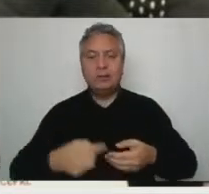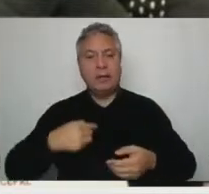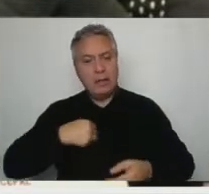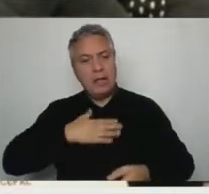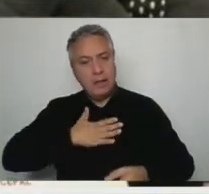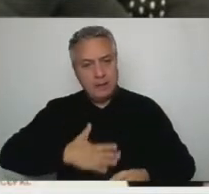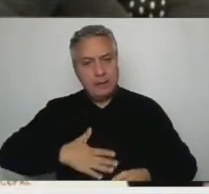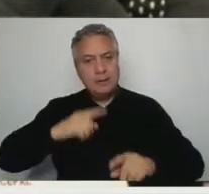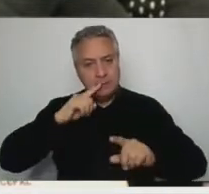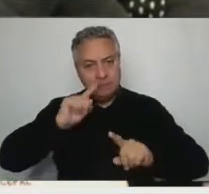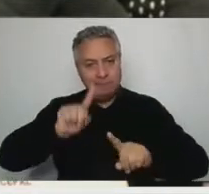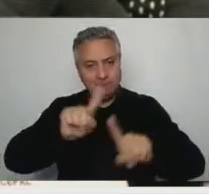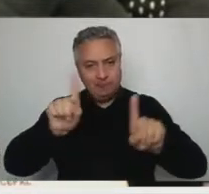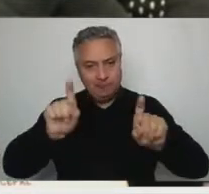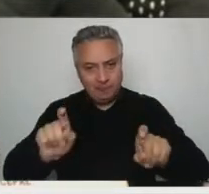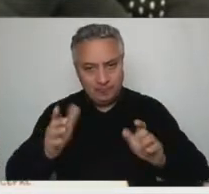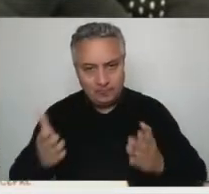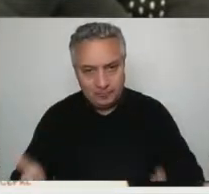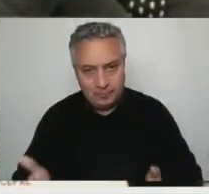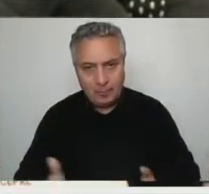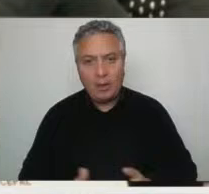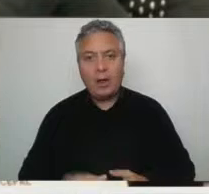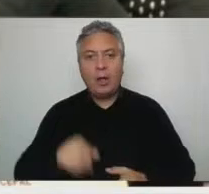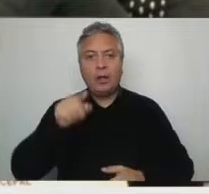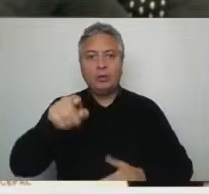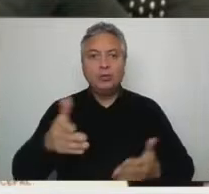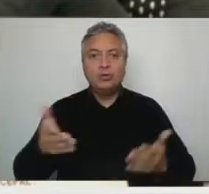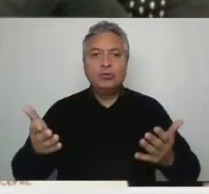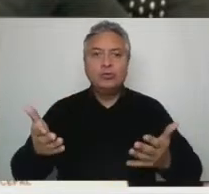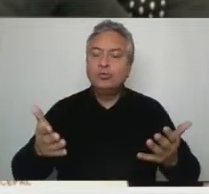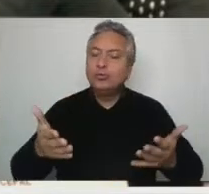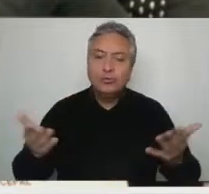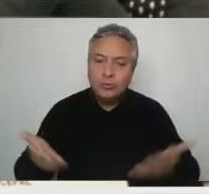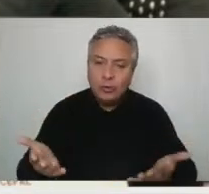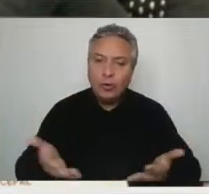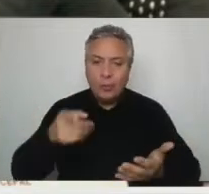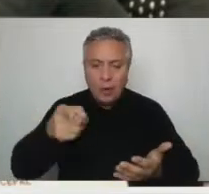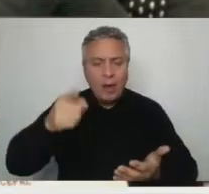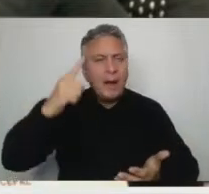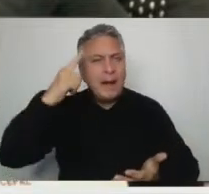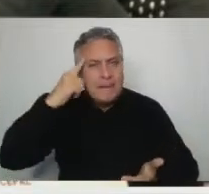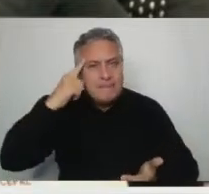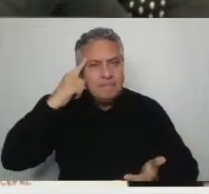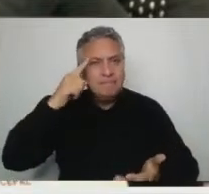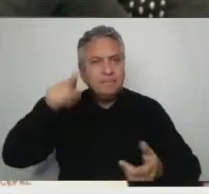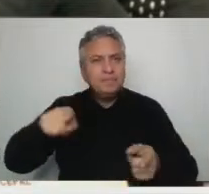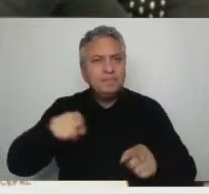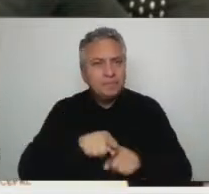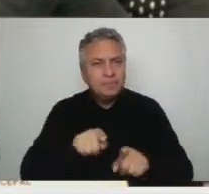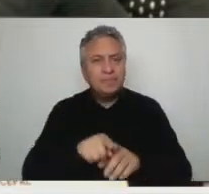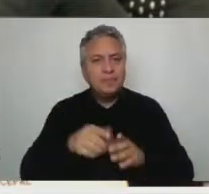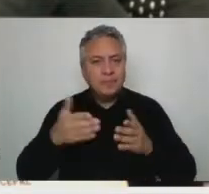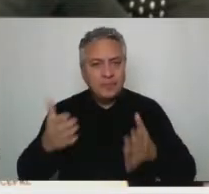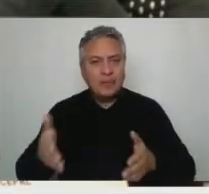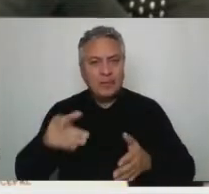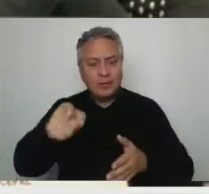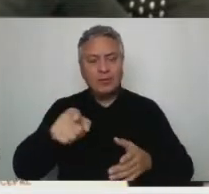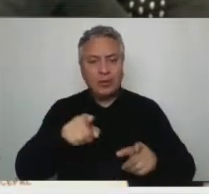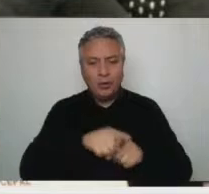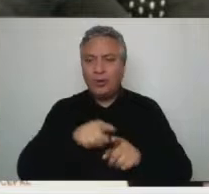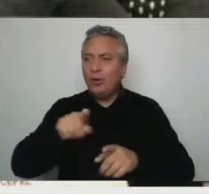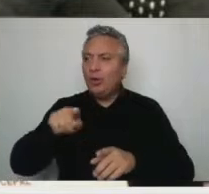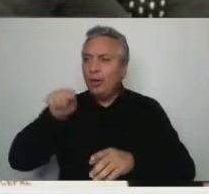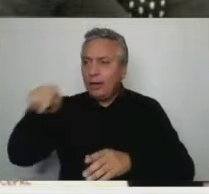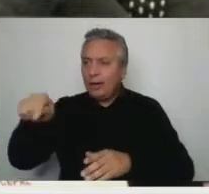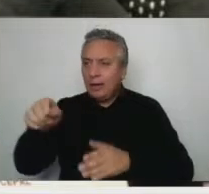how this has been translated into the marketplaces, and also the cumulative impact of social determinants of health, and how